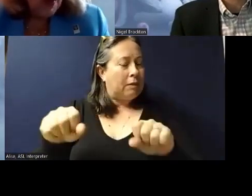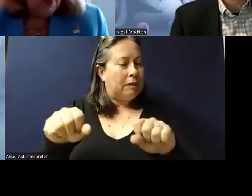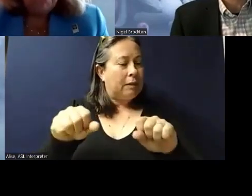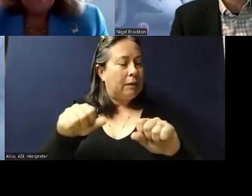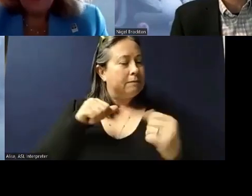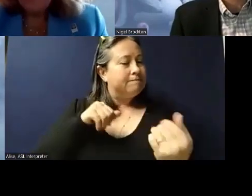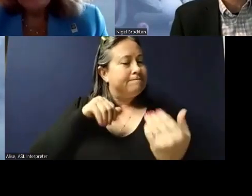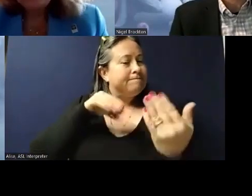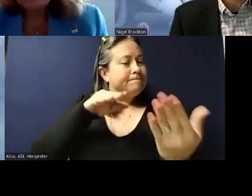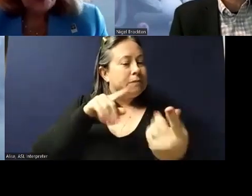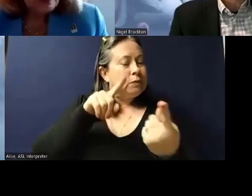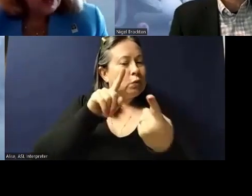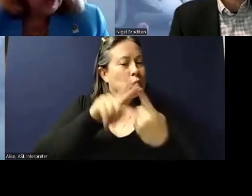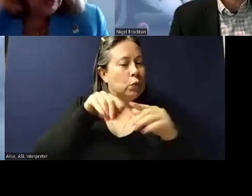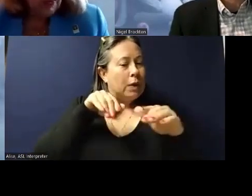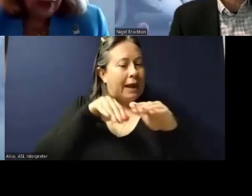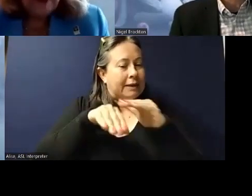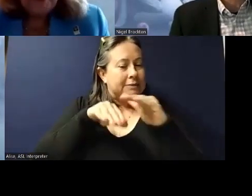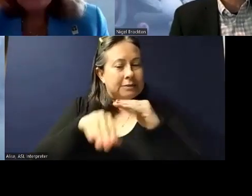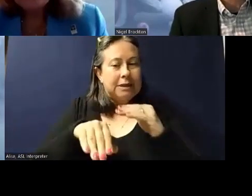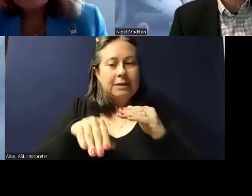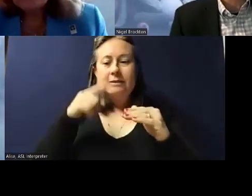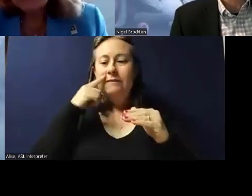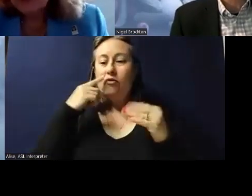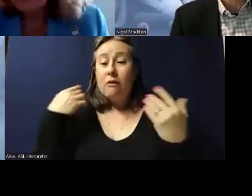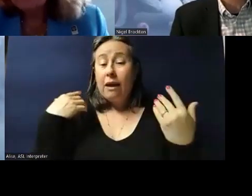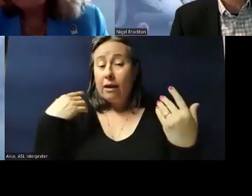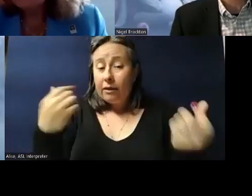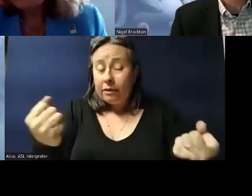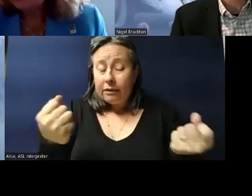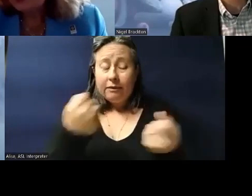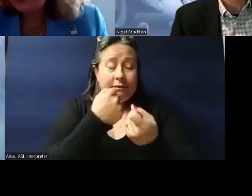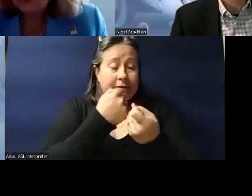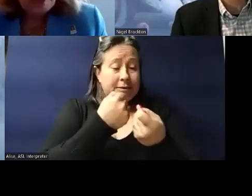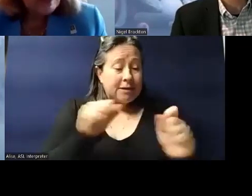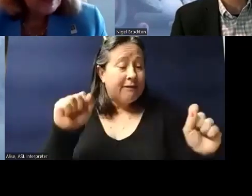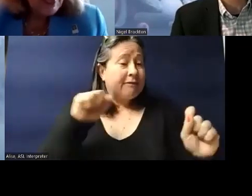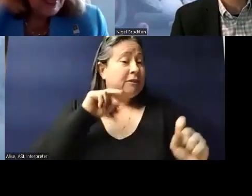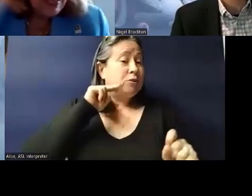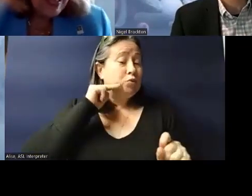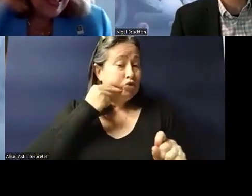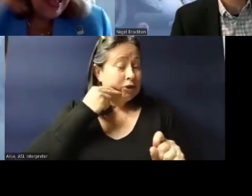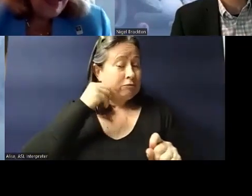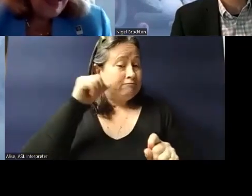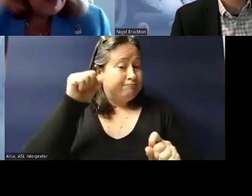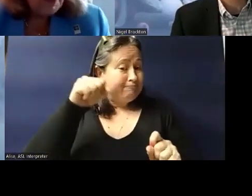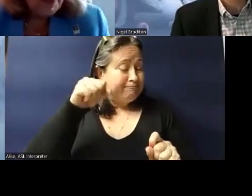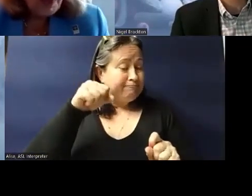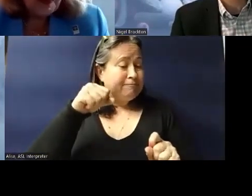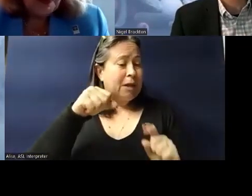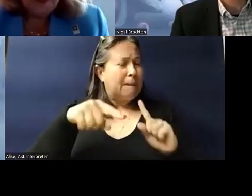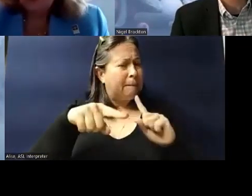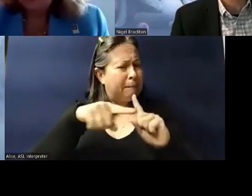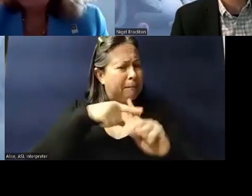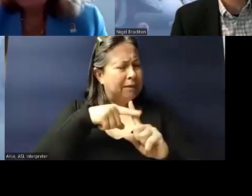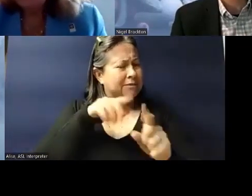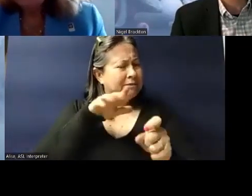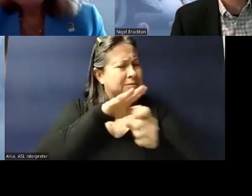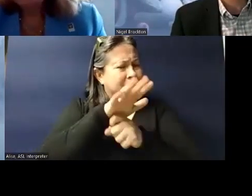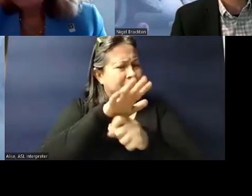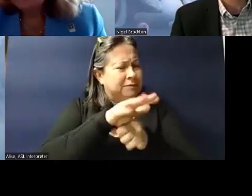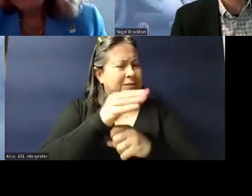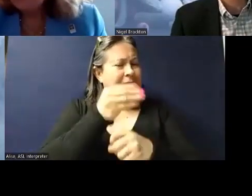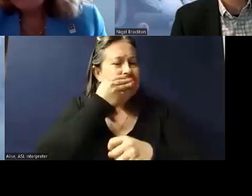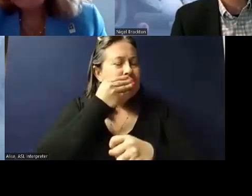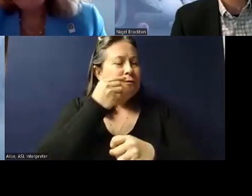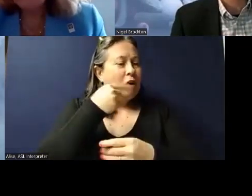way of access to healthy, safe, nutritious, and sufficient food